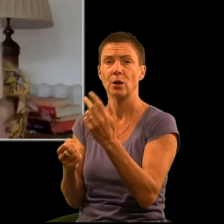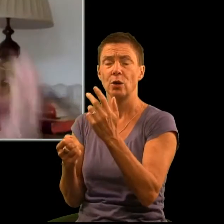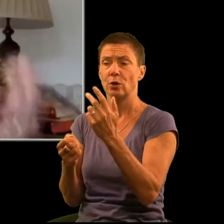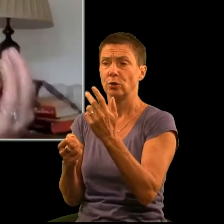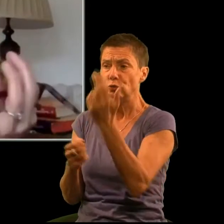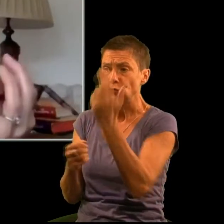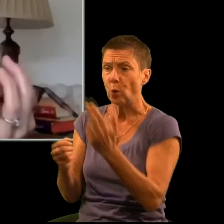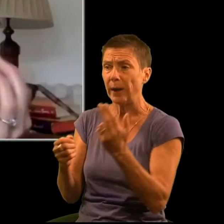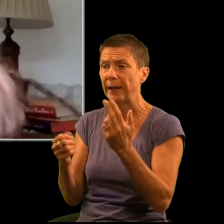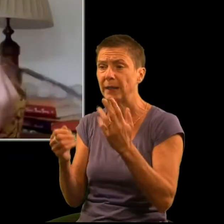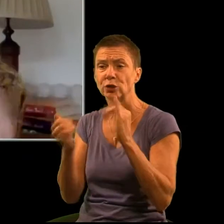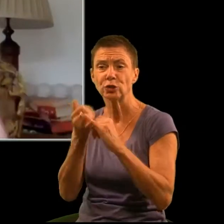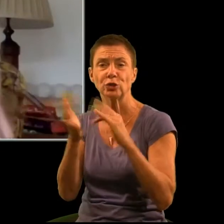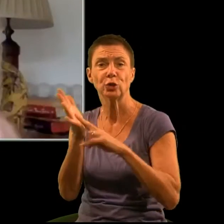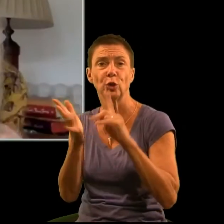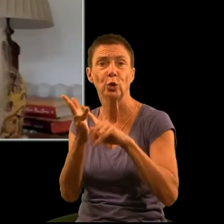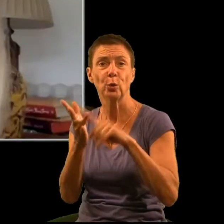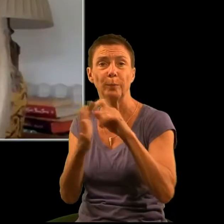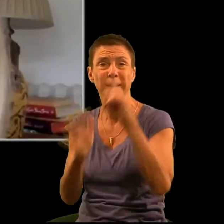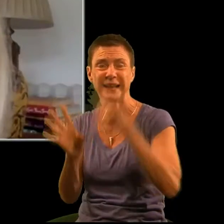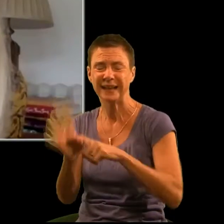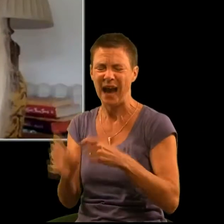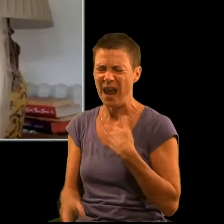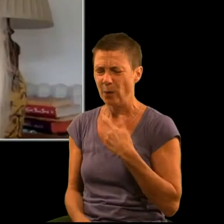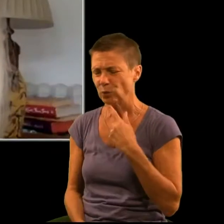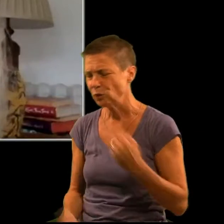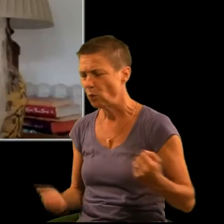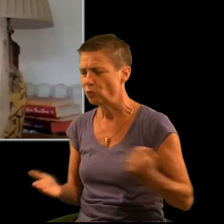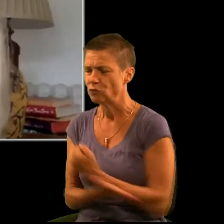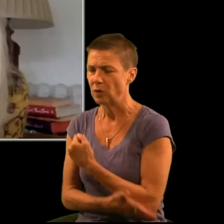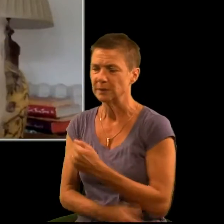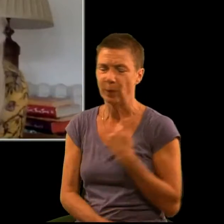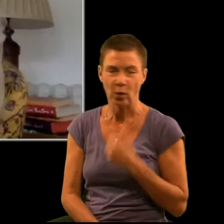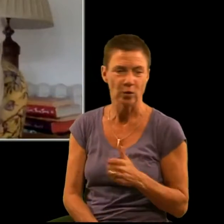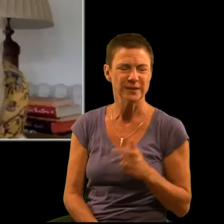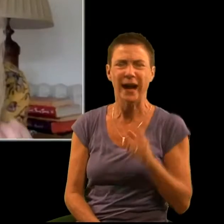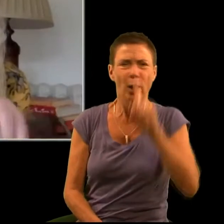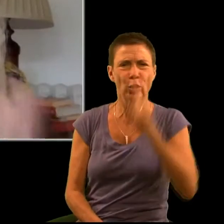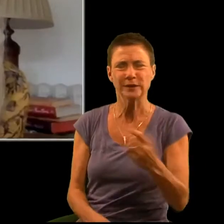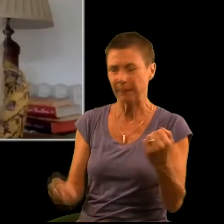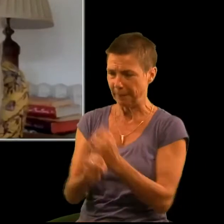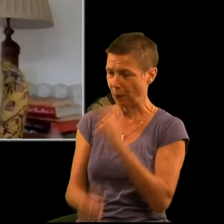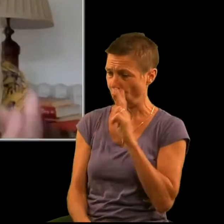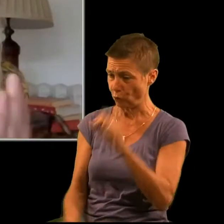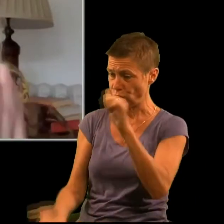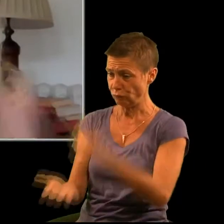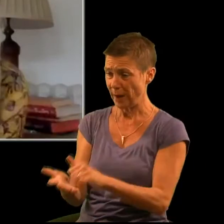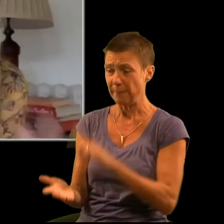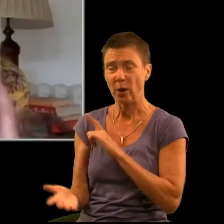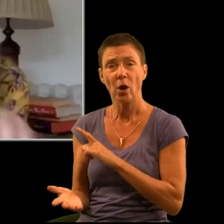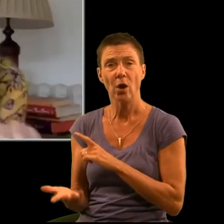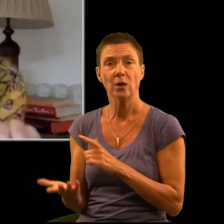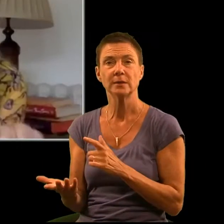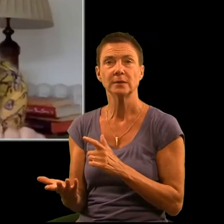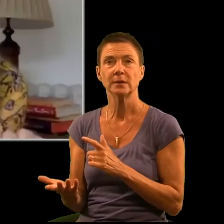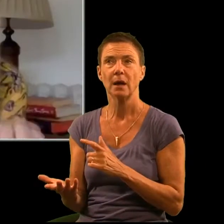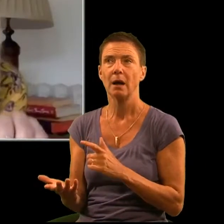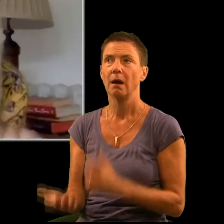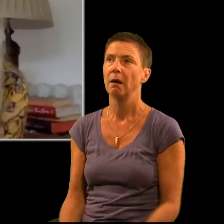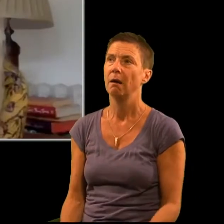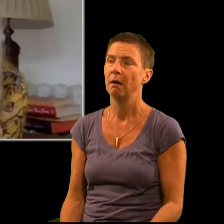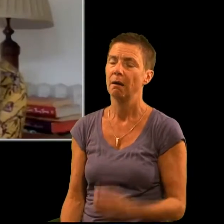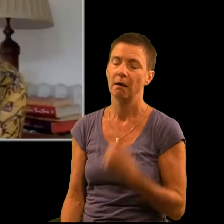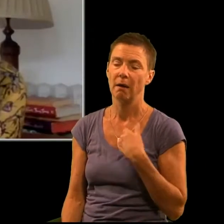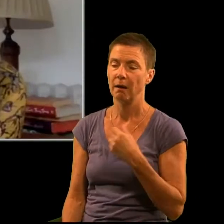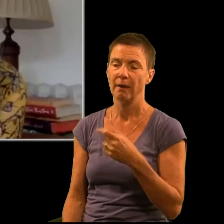I used to get so cross with myself because I could never make it as good as the real Snoopy. And I forgot, it didn't, because I thought, that means I'm never going to